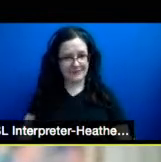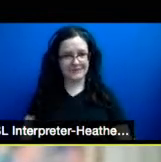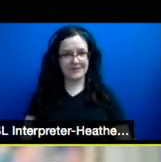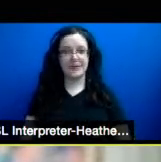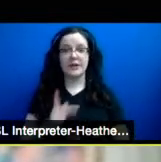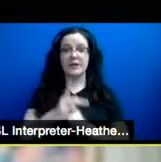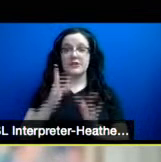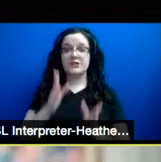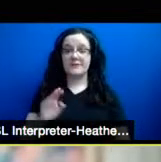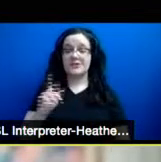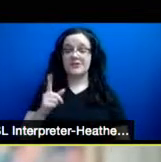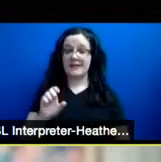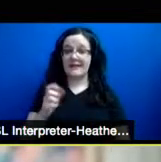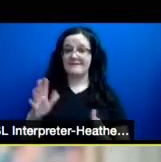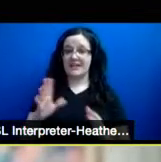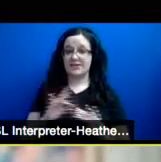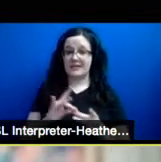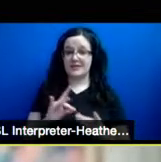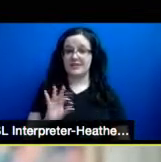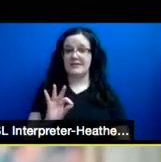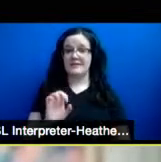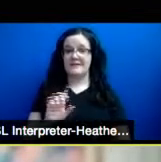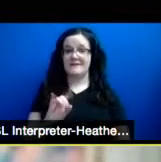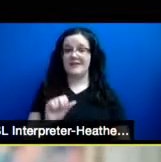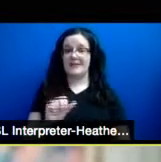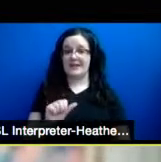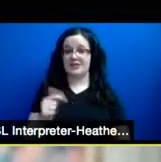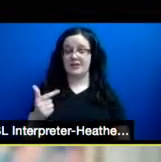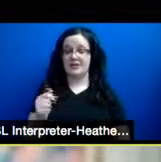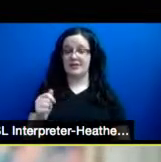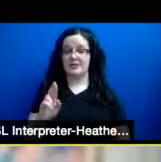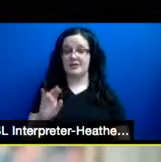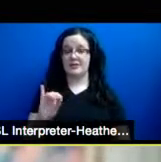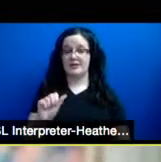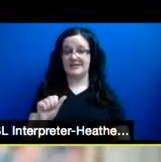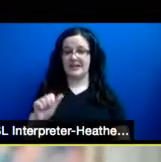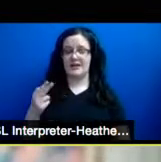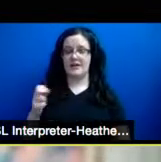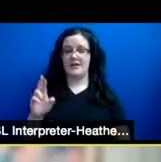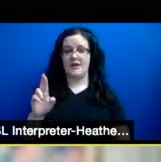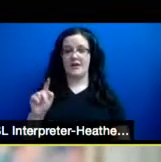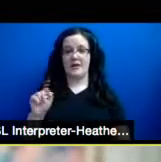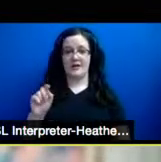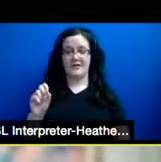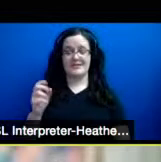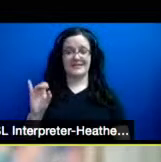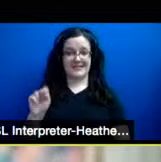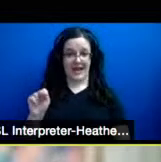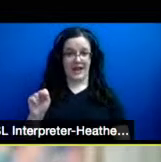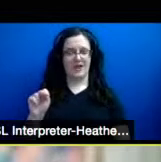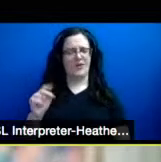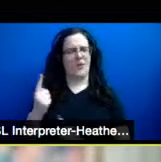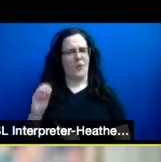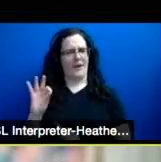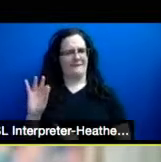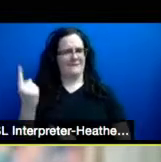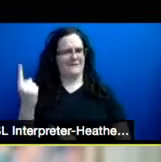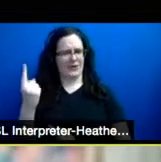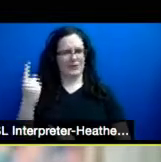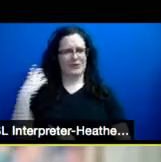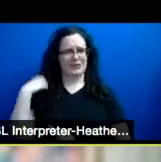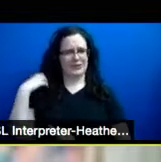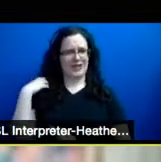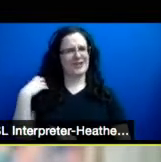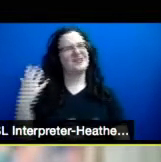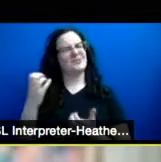that Felicia Garcia Hartstein was one of the original co-chairs, and we want to thank Felicia for leading this project through the first